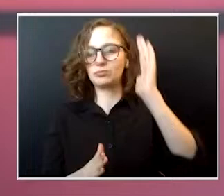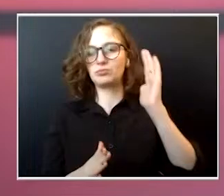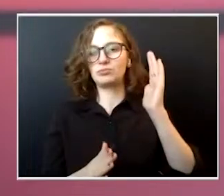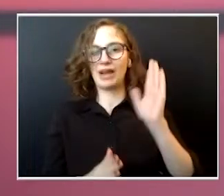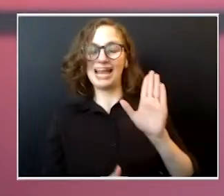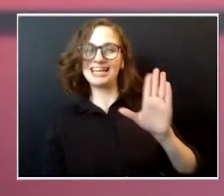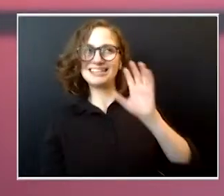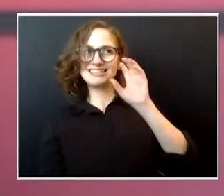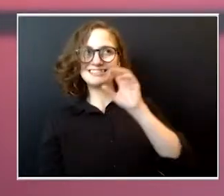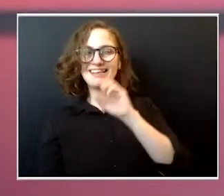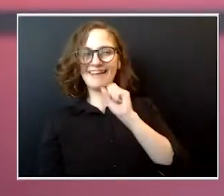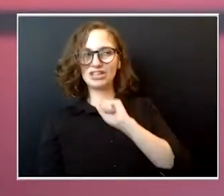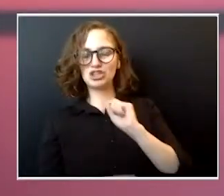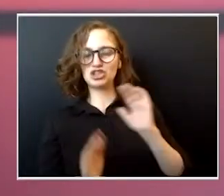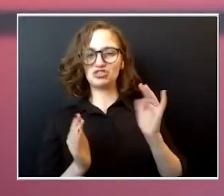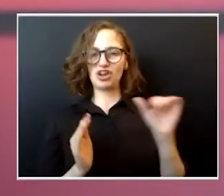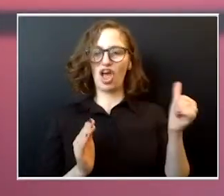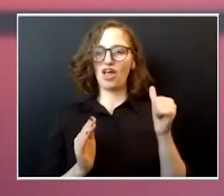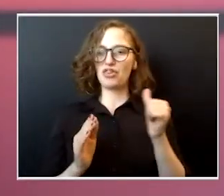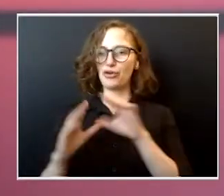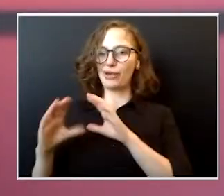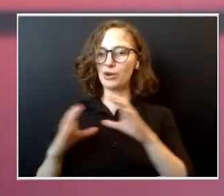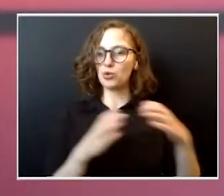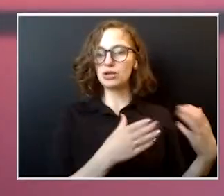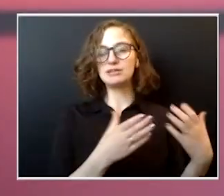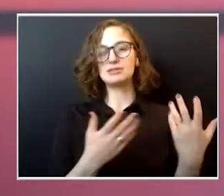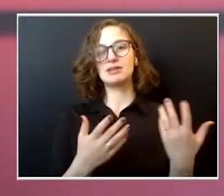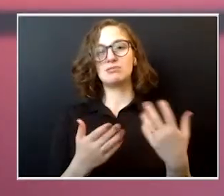So medication-wise doesn't